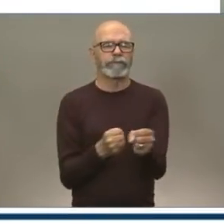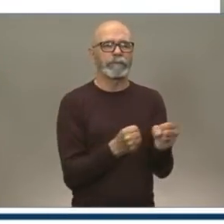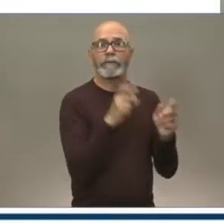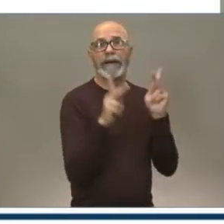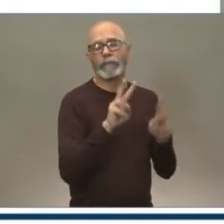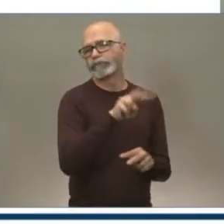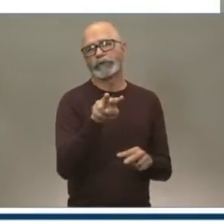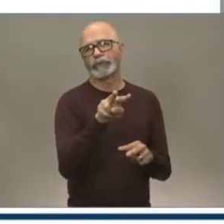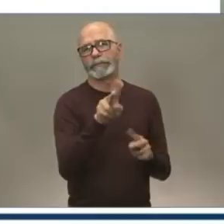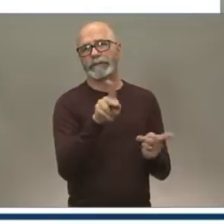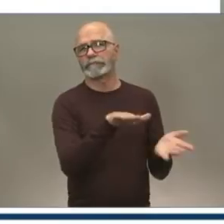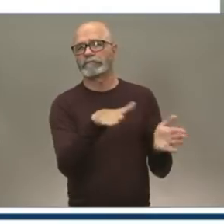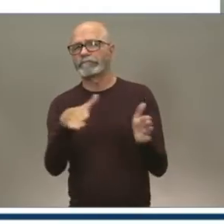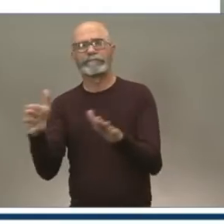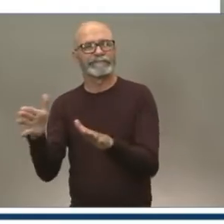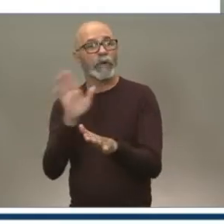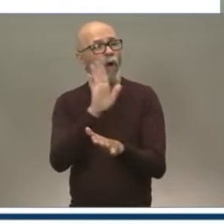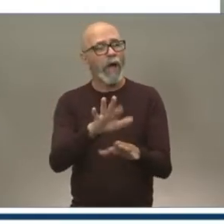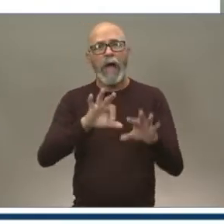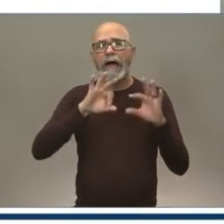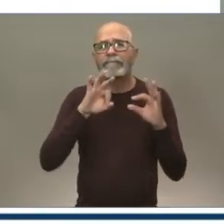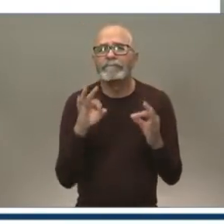friends impacted by such a tragedy.